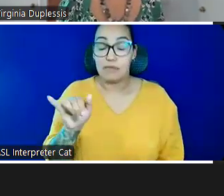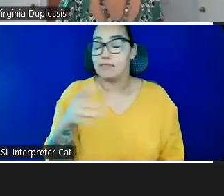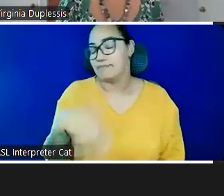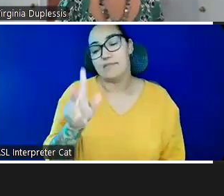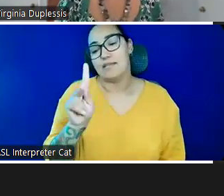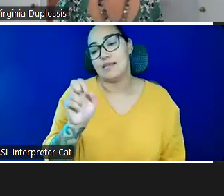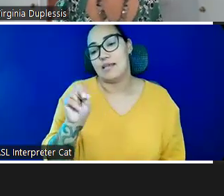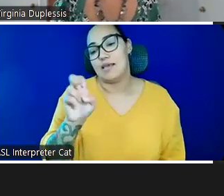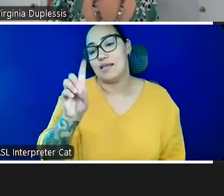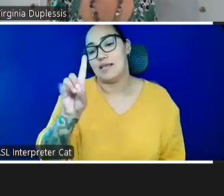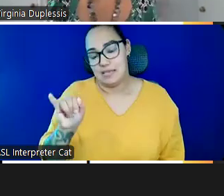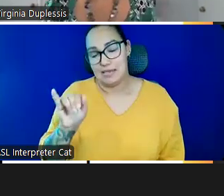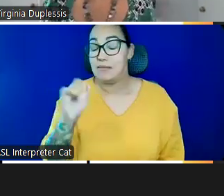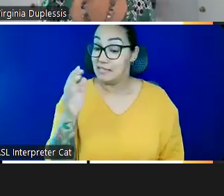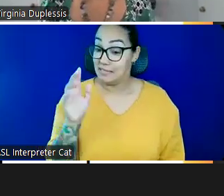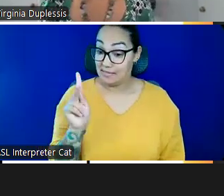on. Next slide, please.